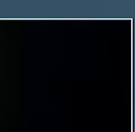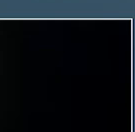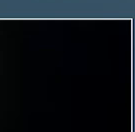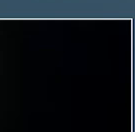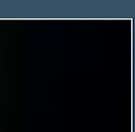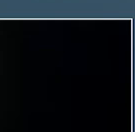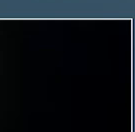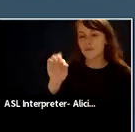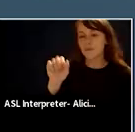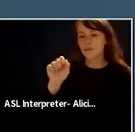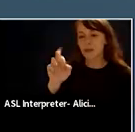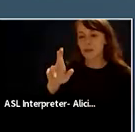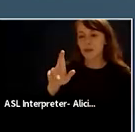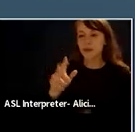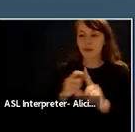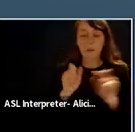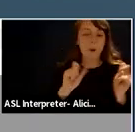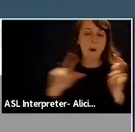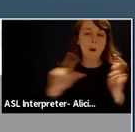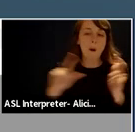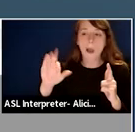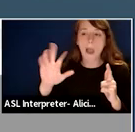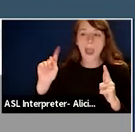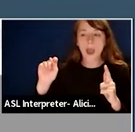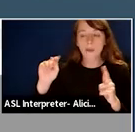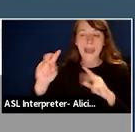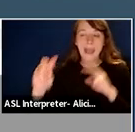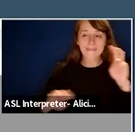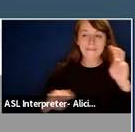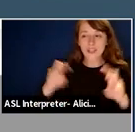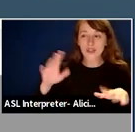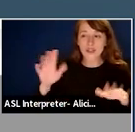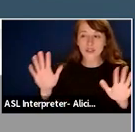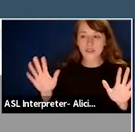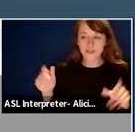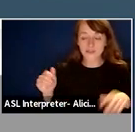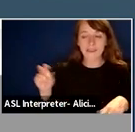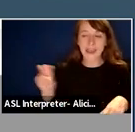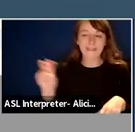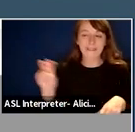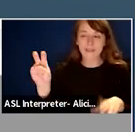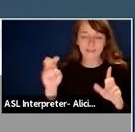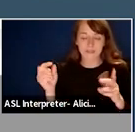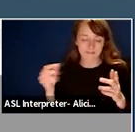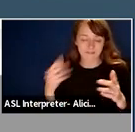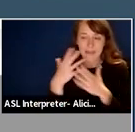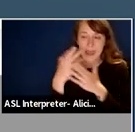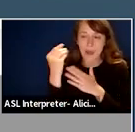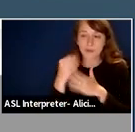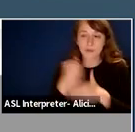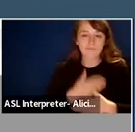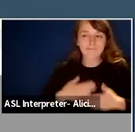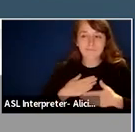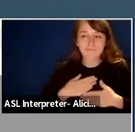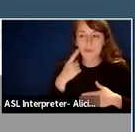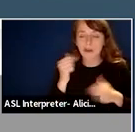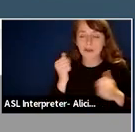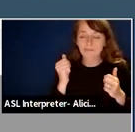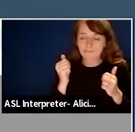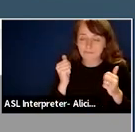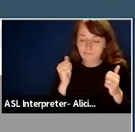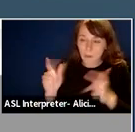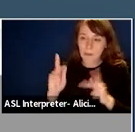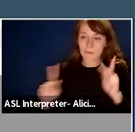Adventures, outdoor recreation for people of all abilities. Thank you, Councillor Debs,